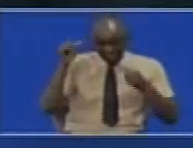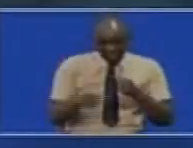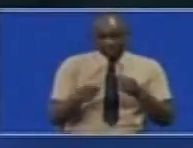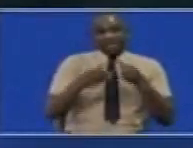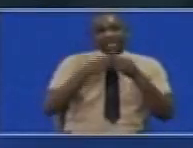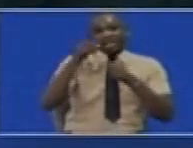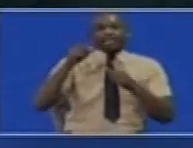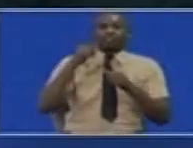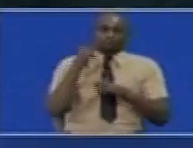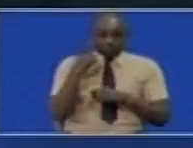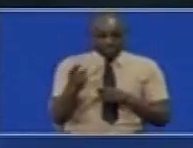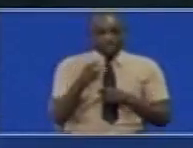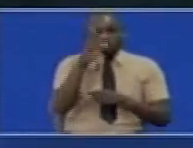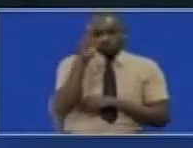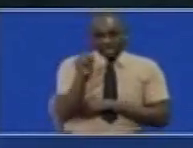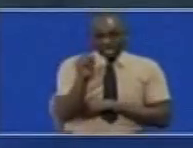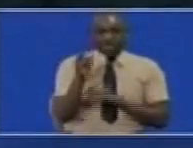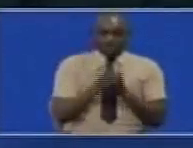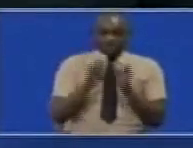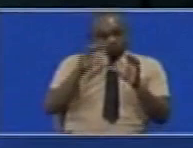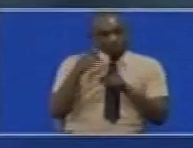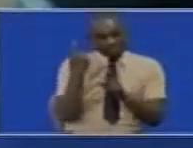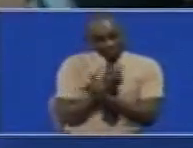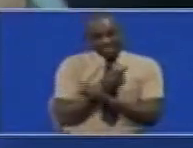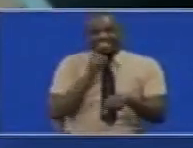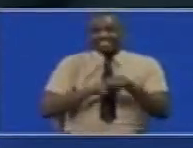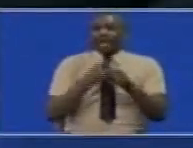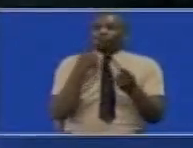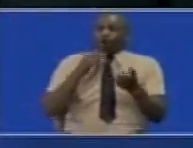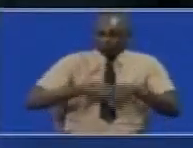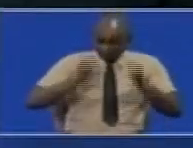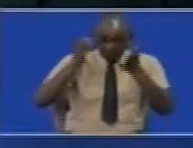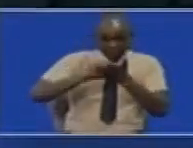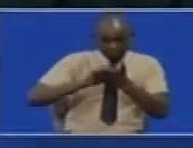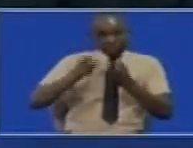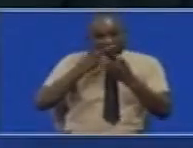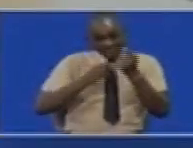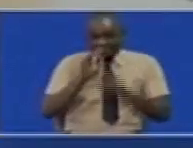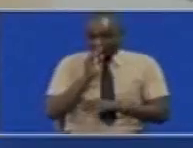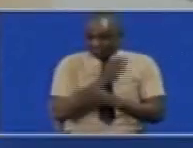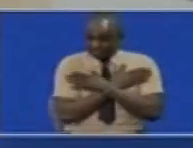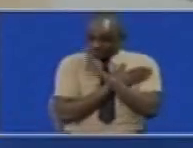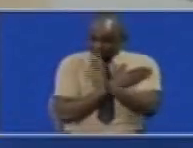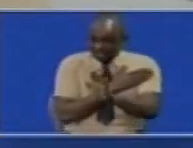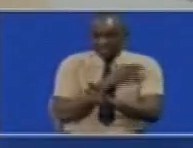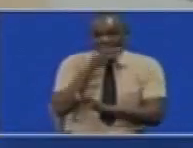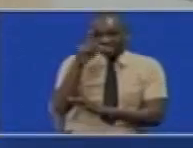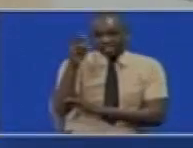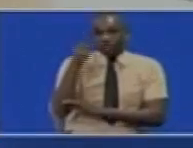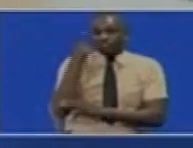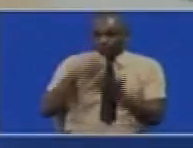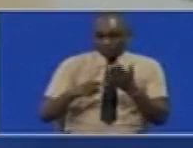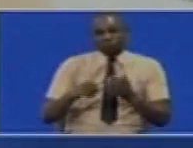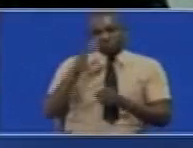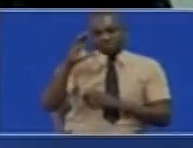shops across the United Kingdom and the rest of the world. Speaking during the official signing of the partnership, Dickons PLC Chief